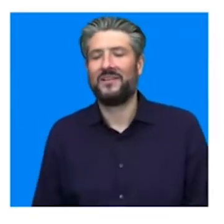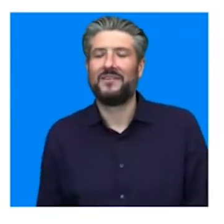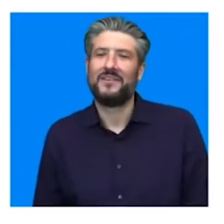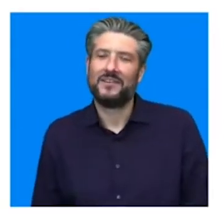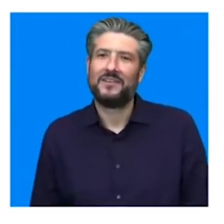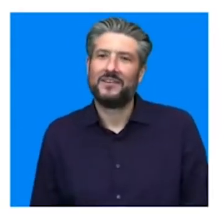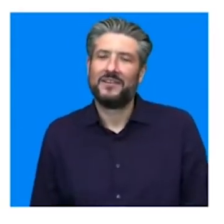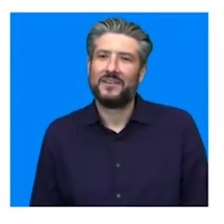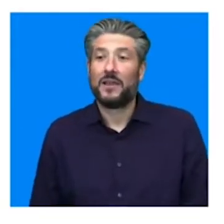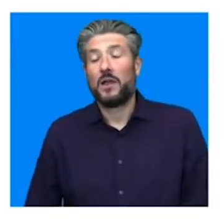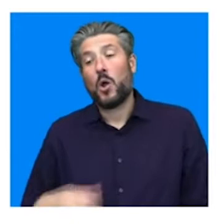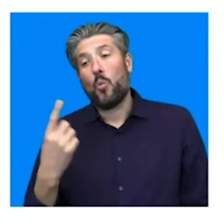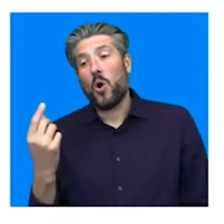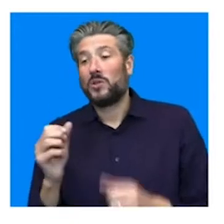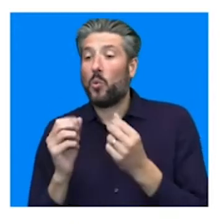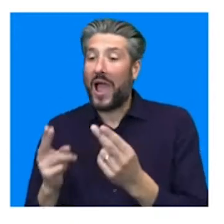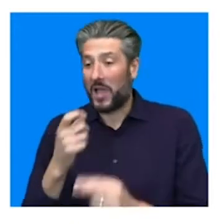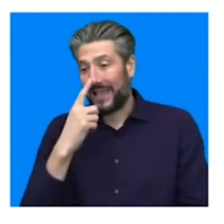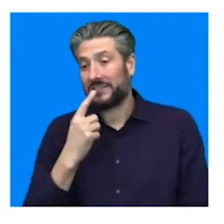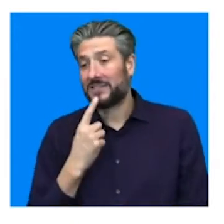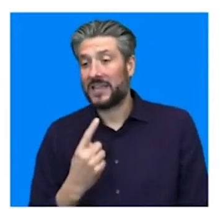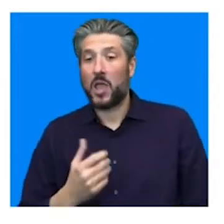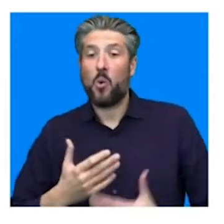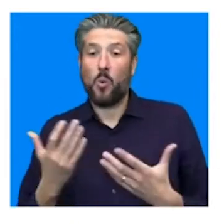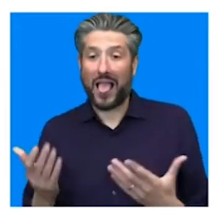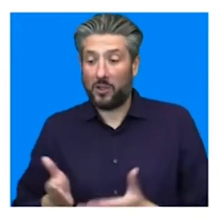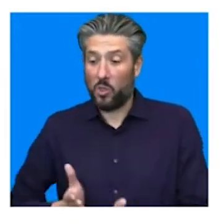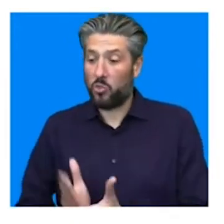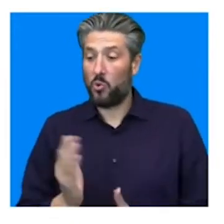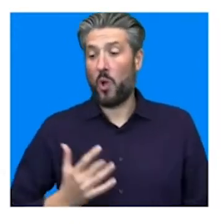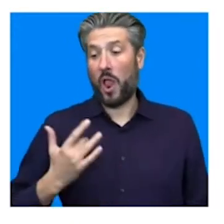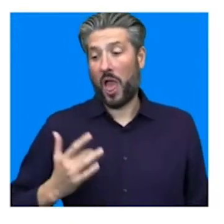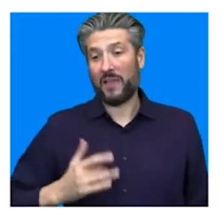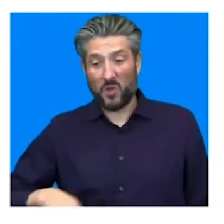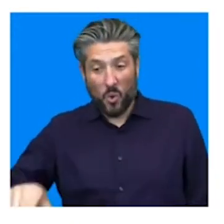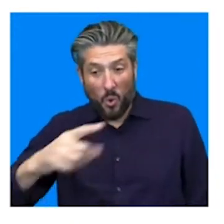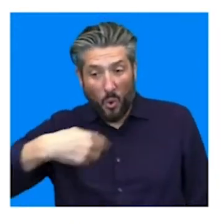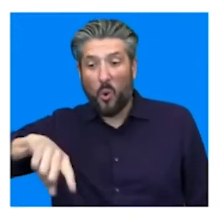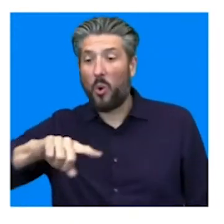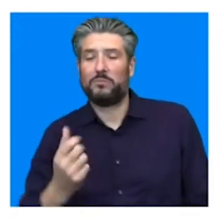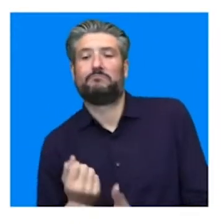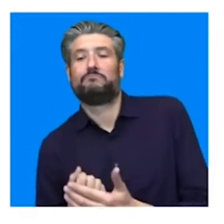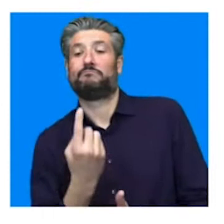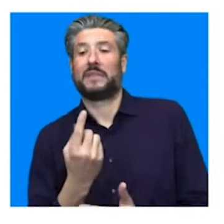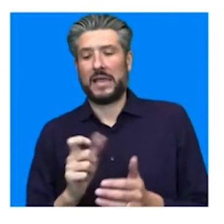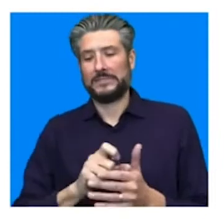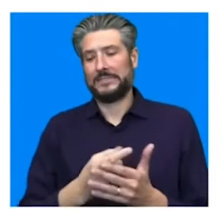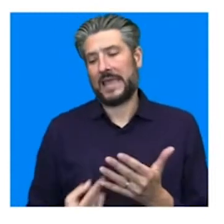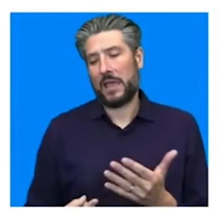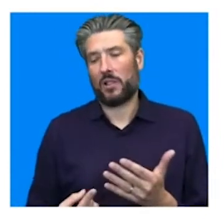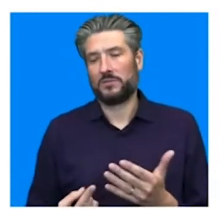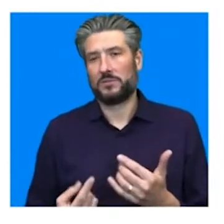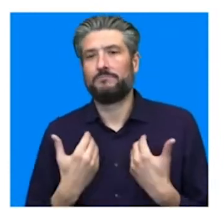one way to put it is we are all disabled at some part in our life. Yes, we probably are in certain situations or at some stage of life, but it's also the fact